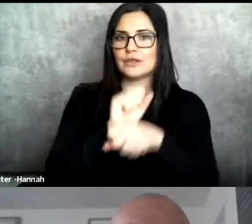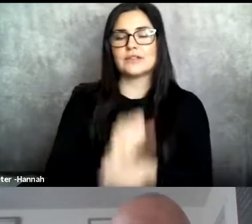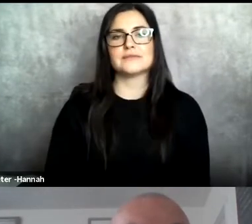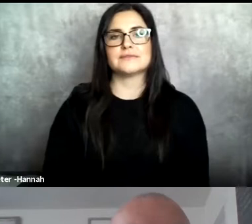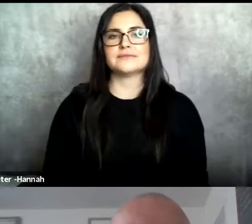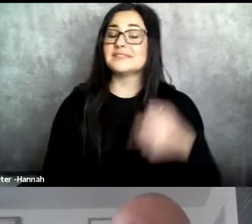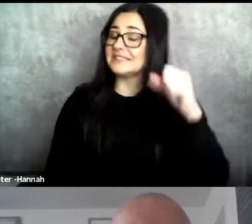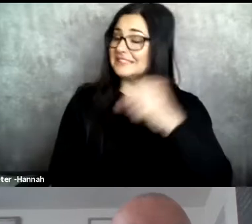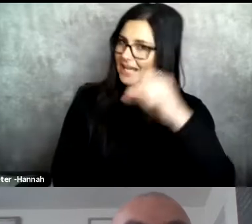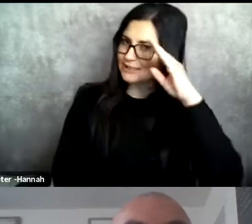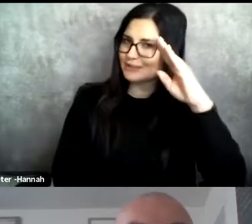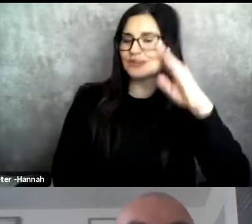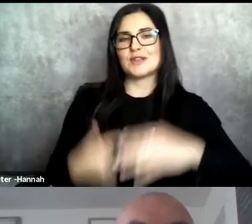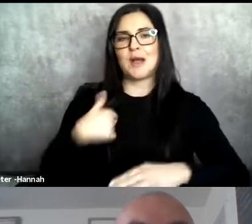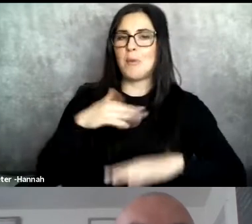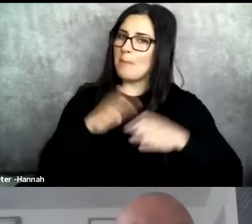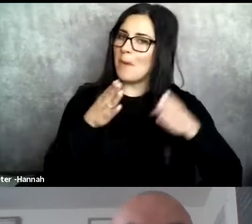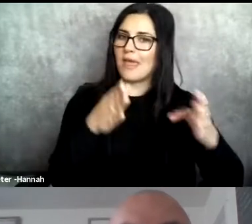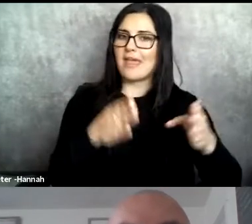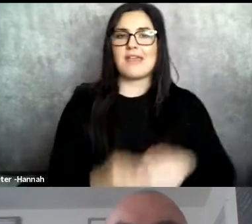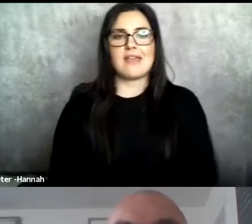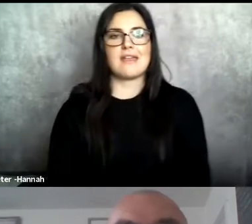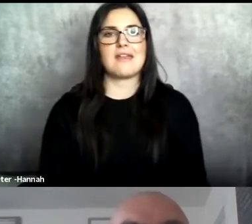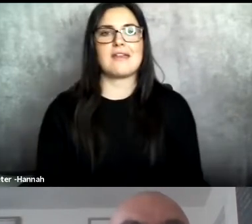Yes, sir. I'm on my way.